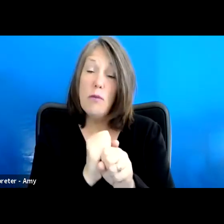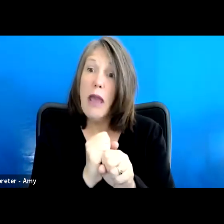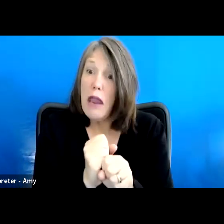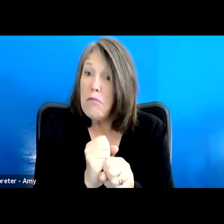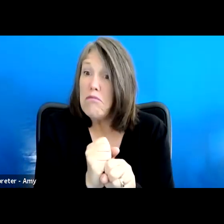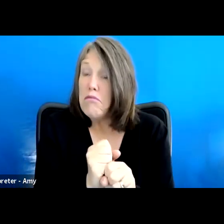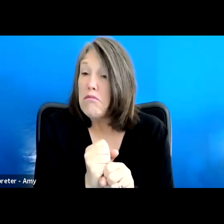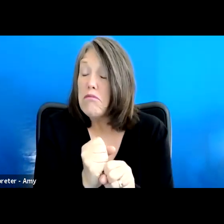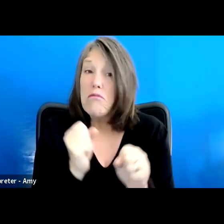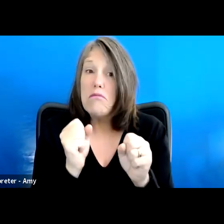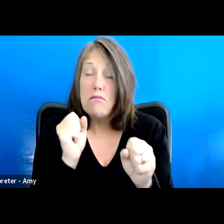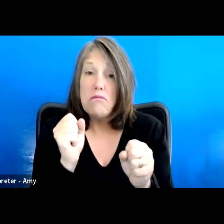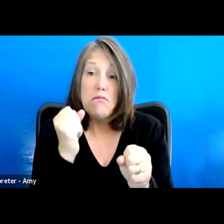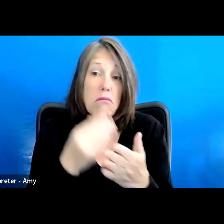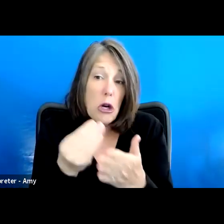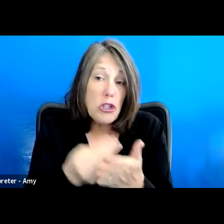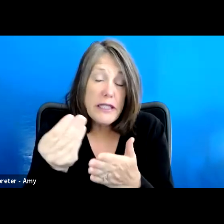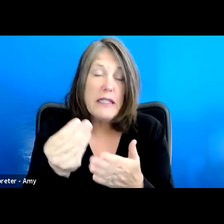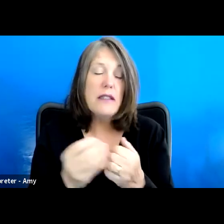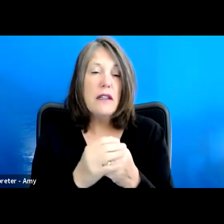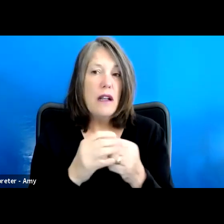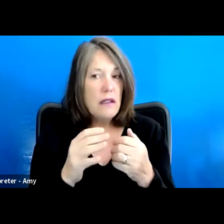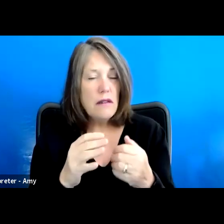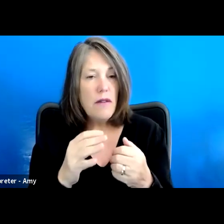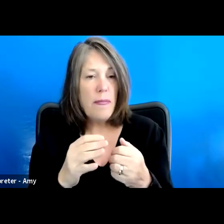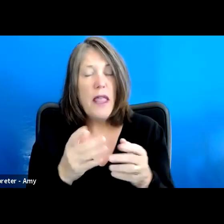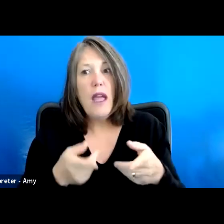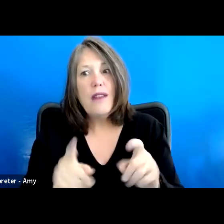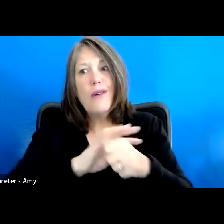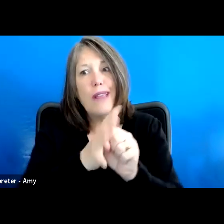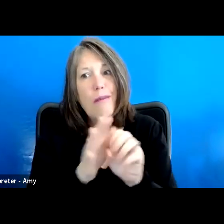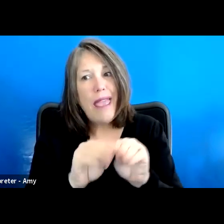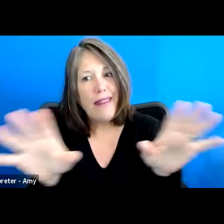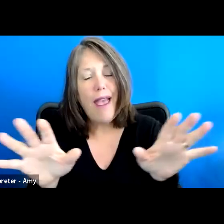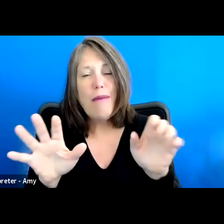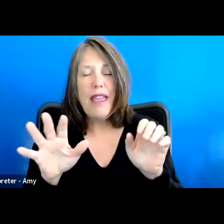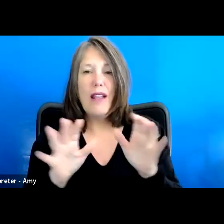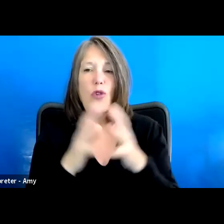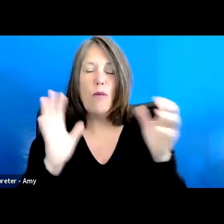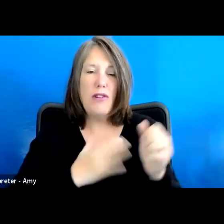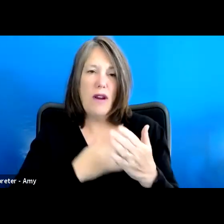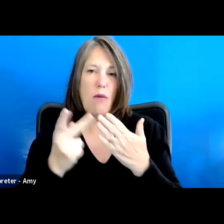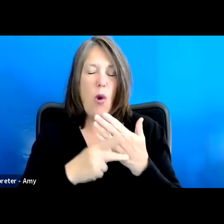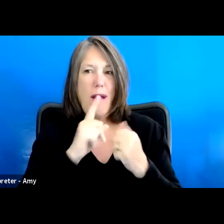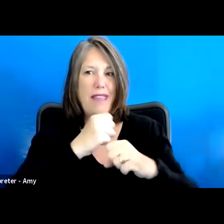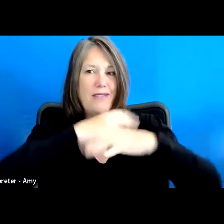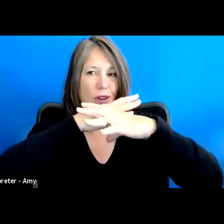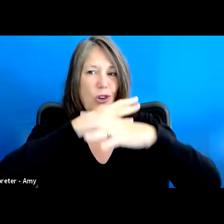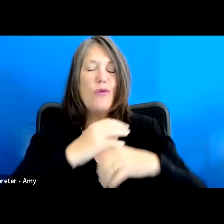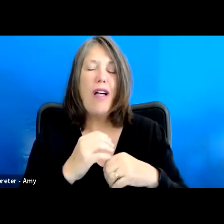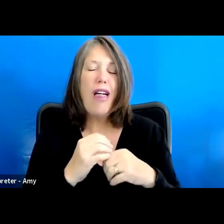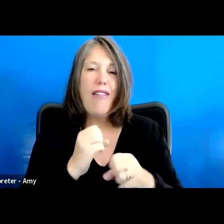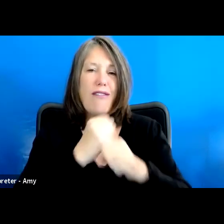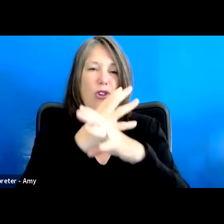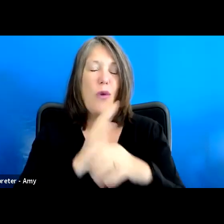purchases. And then also during the pandemic, while so much of our programming has been virtual, the assistive technology